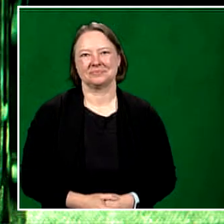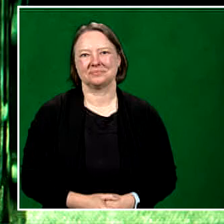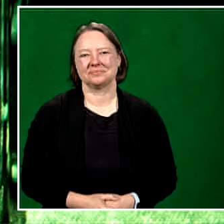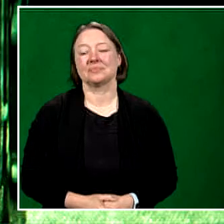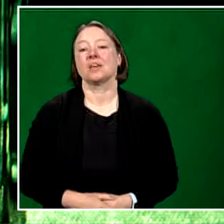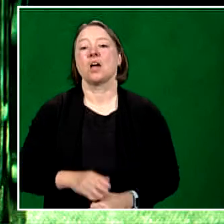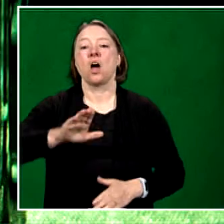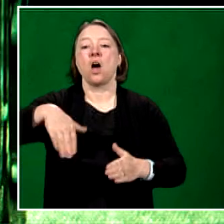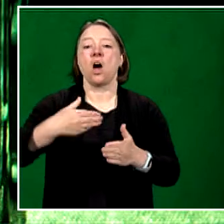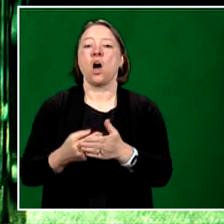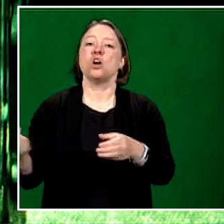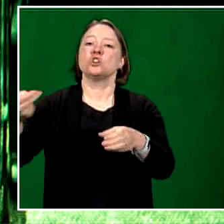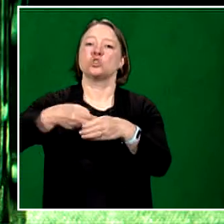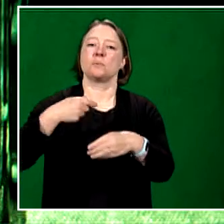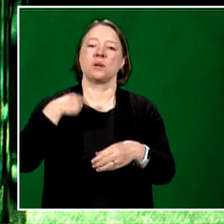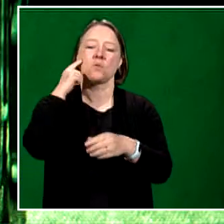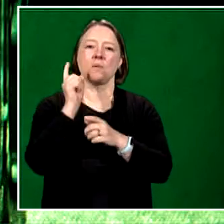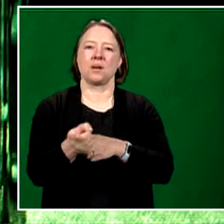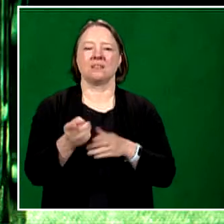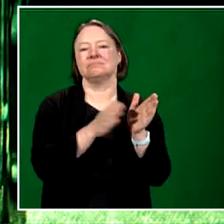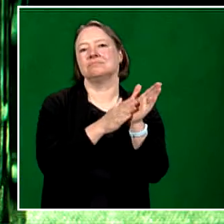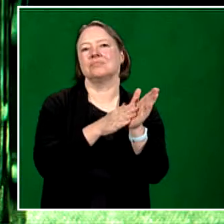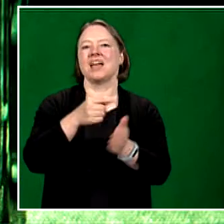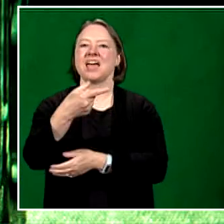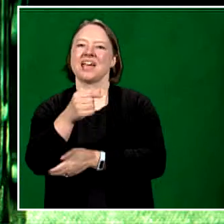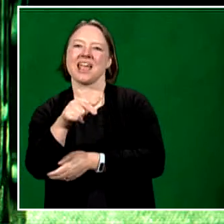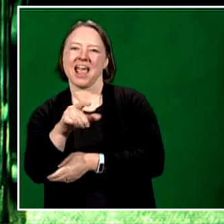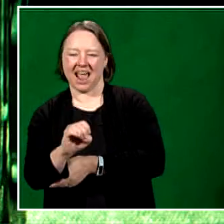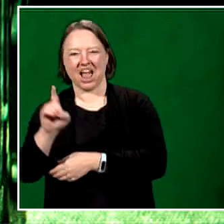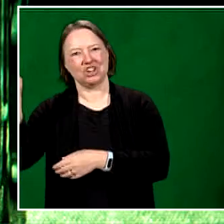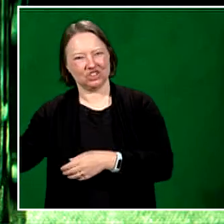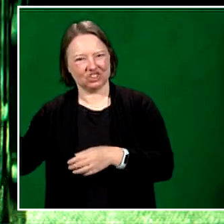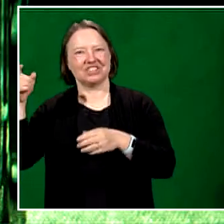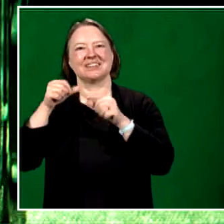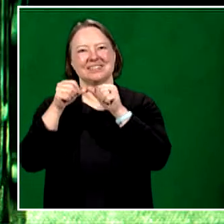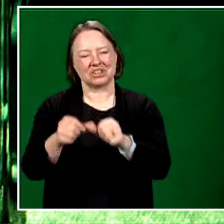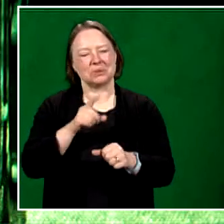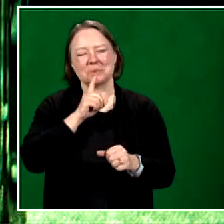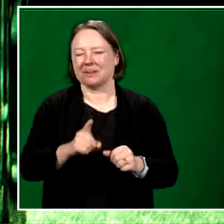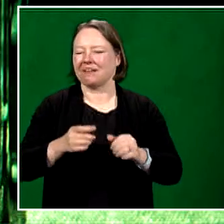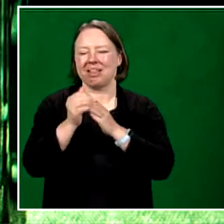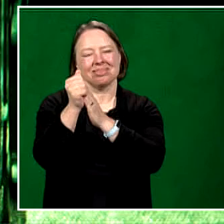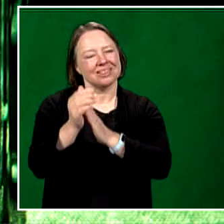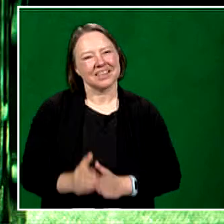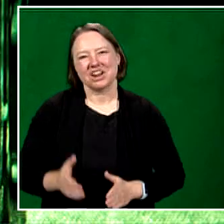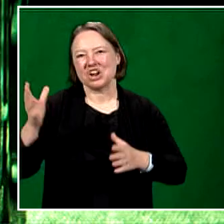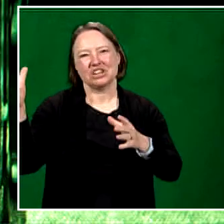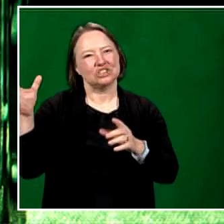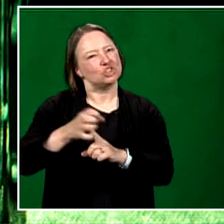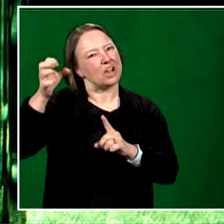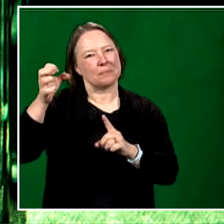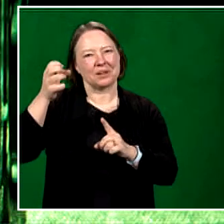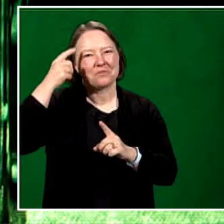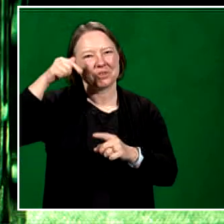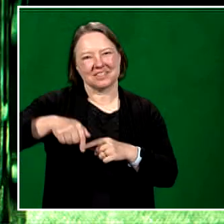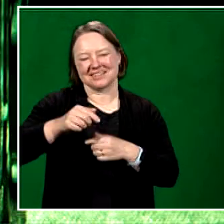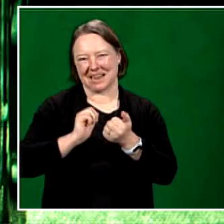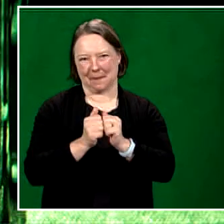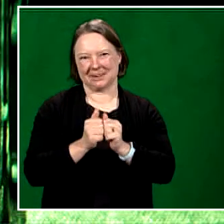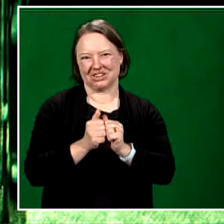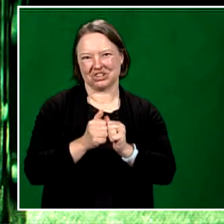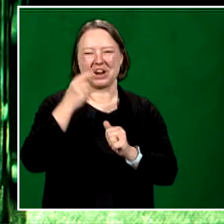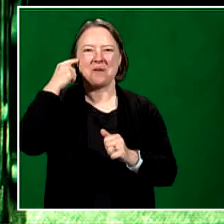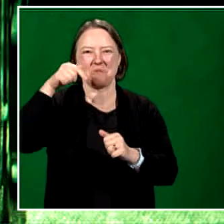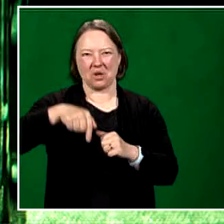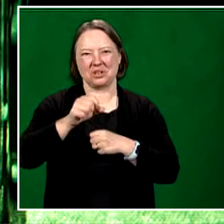If you'll all join me for a minute, and a big shout out to Gail, who continues to be such a leader and a champion for this competition and